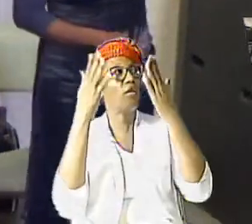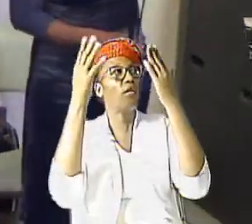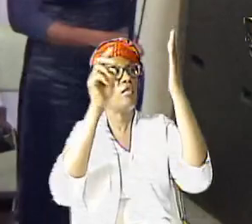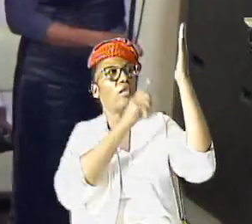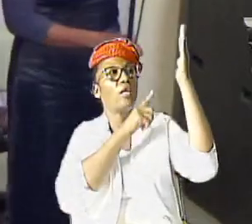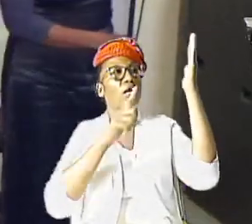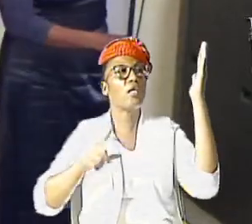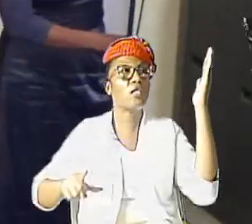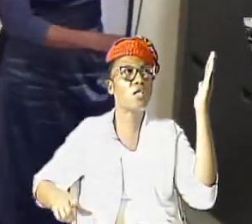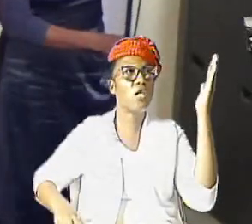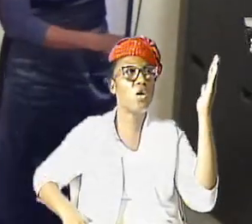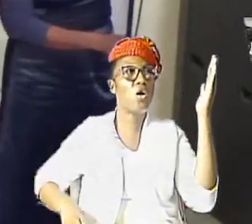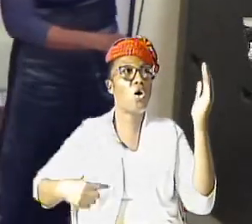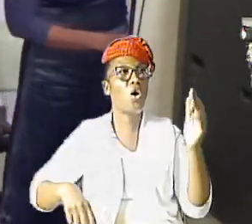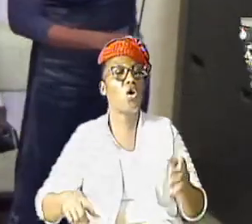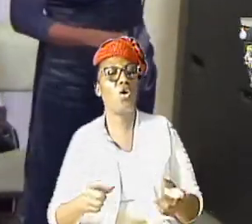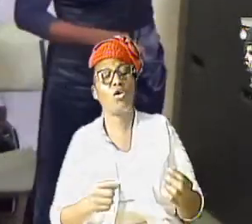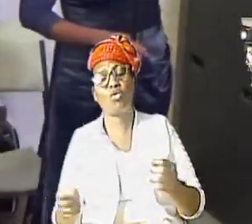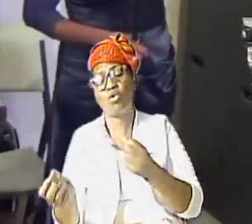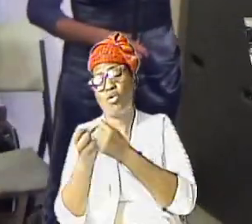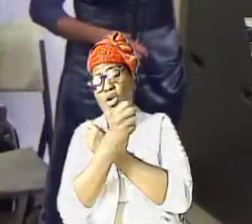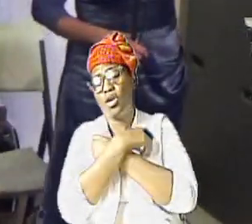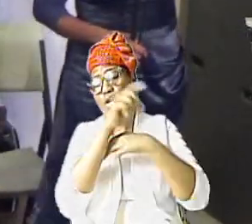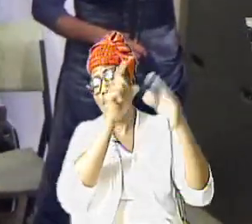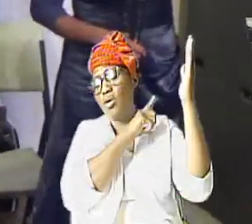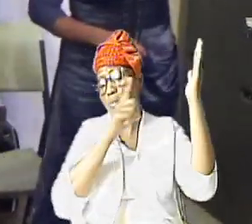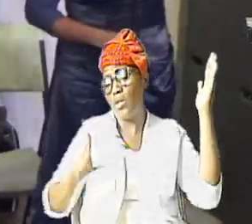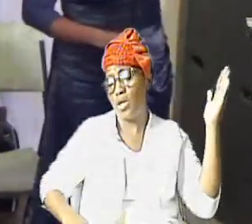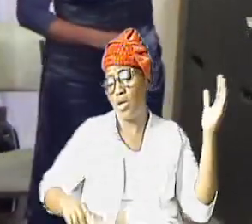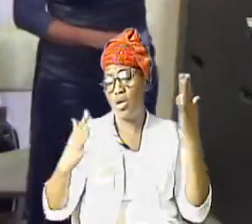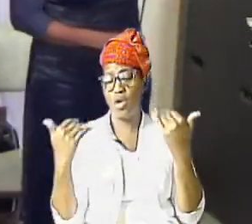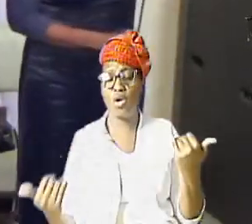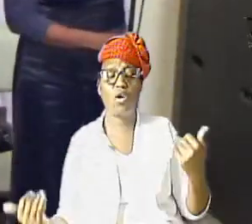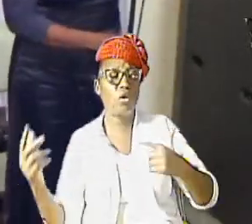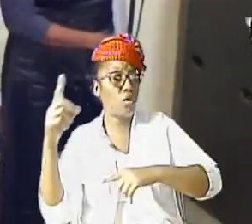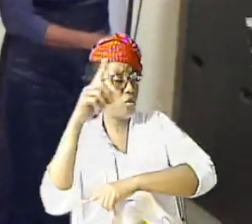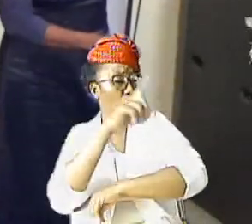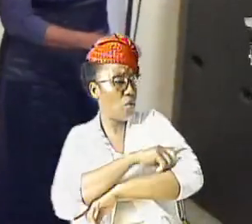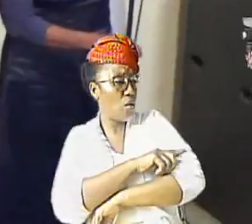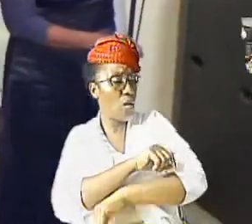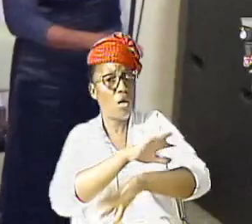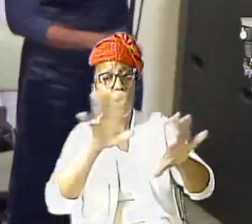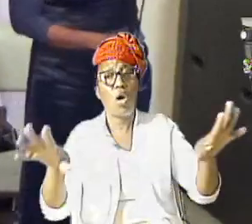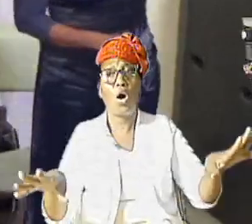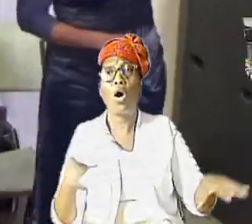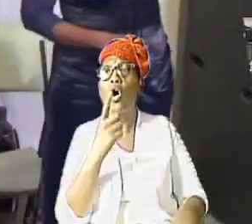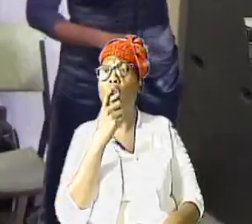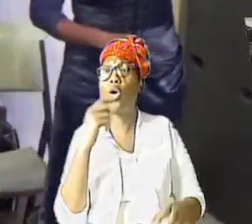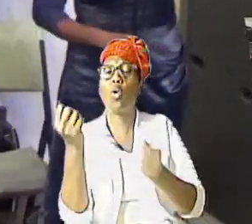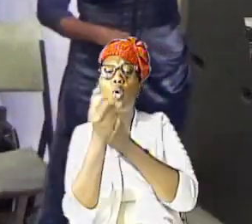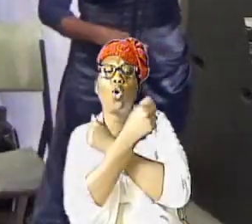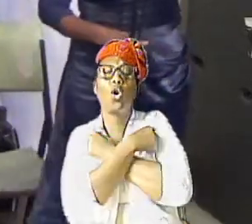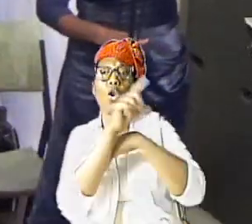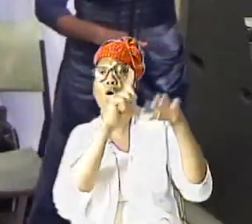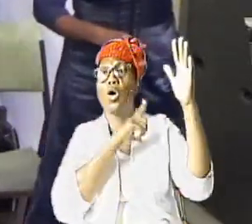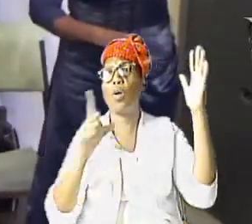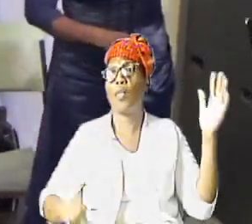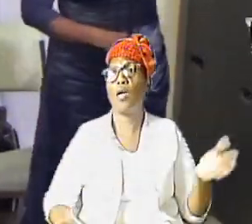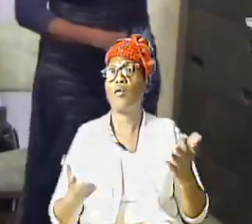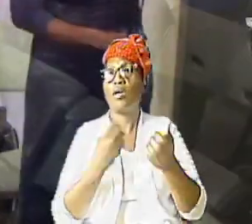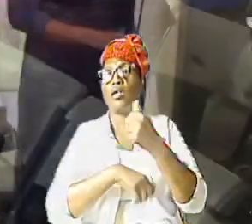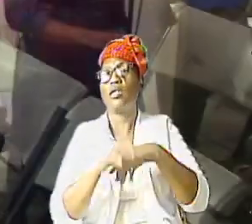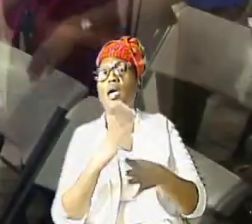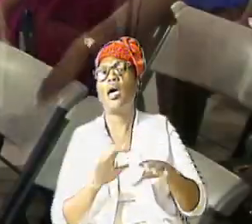Lord. Hallelujah. Do you love the Lord today? Let me see all those who love the Lord just raise their hands and just give him